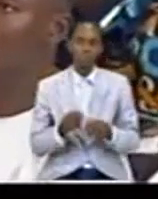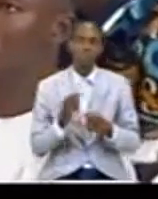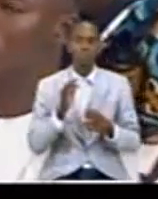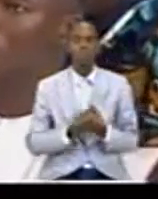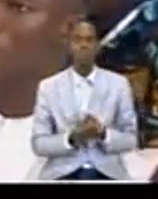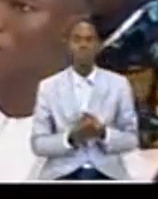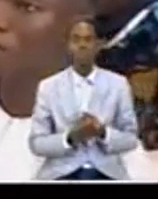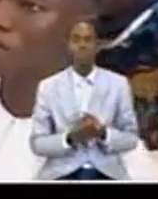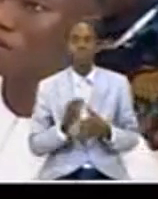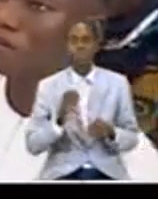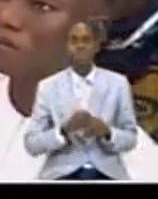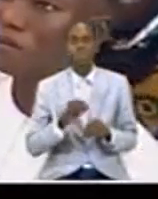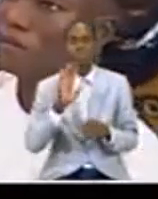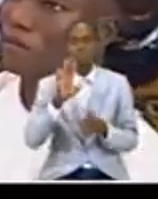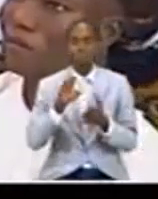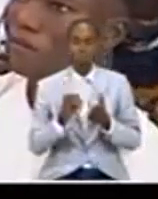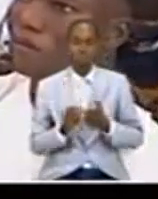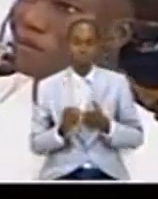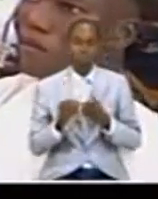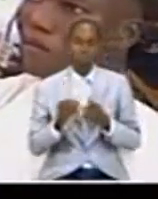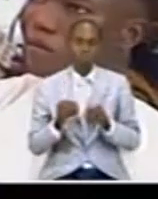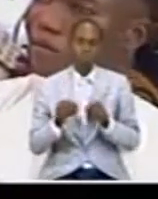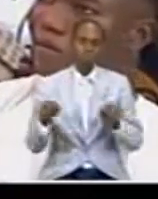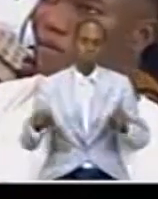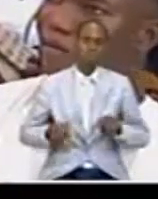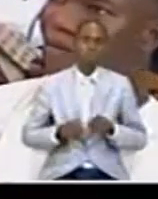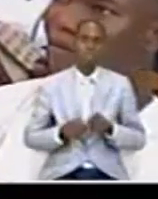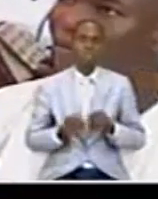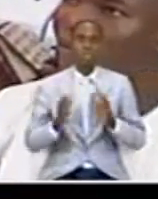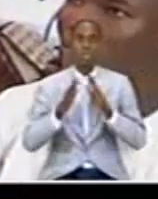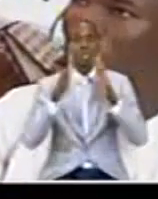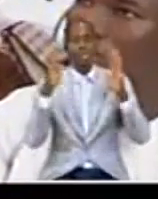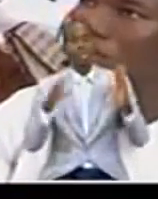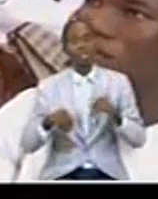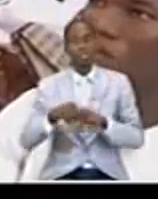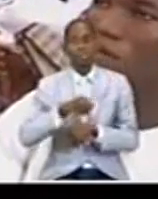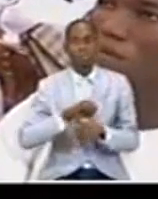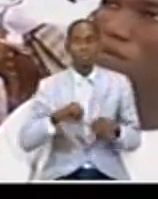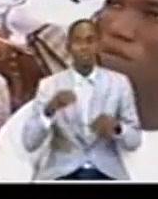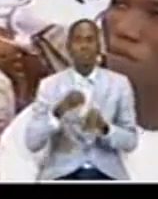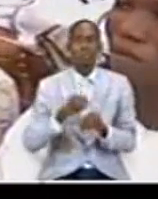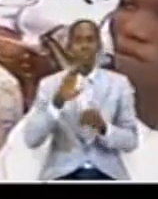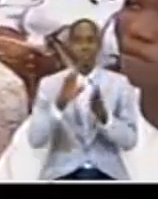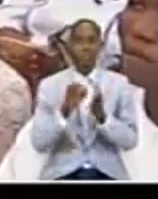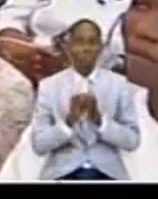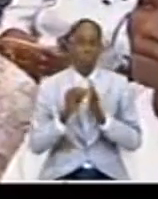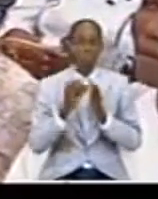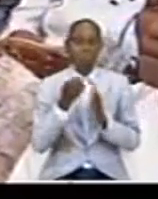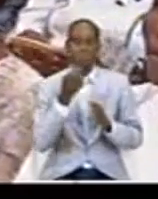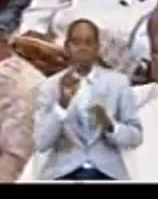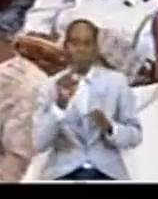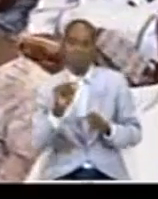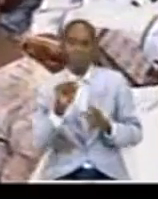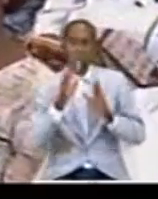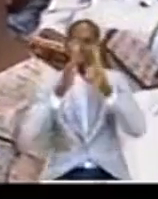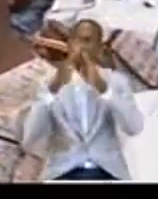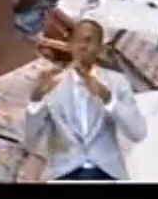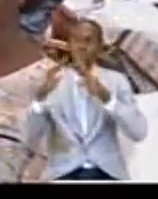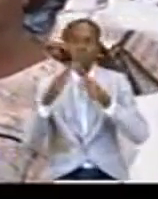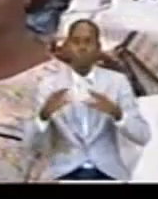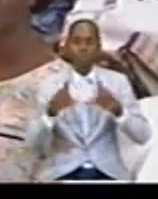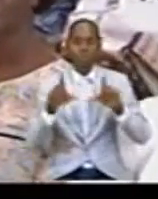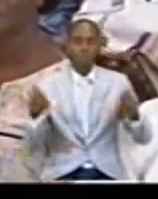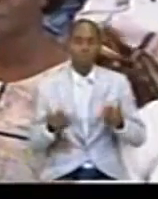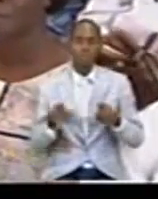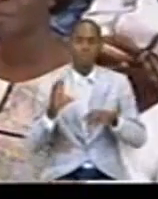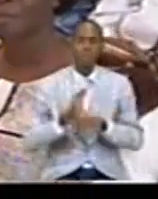In your little corner, house fellowship, in your little community, local church, and